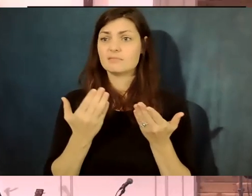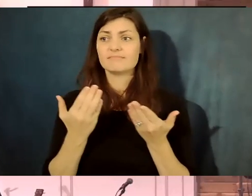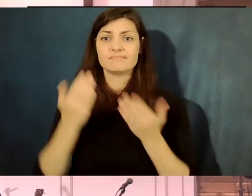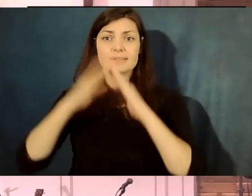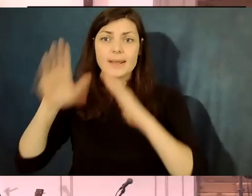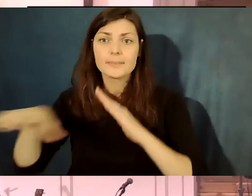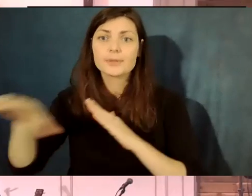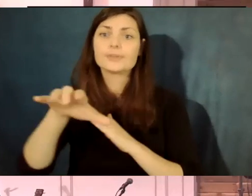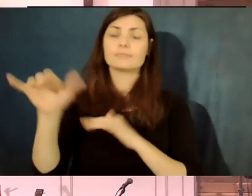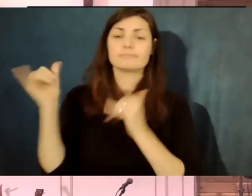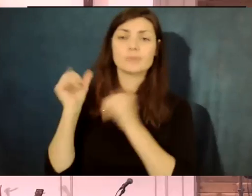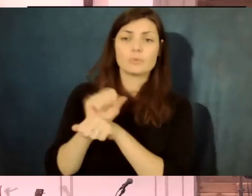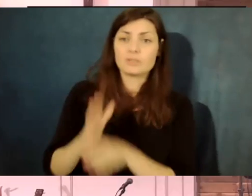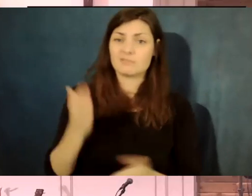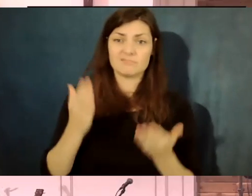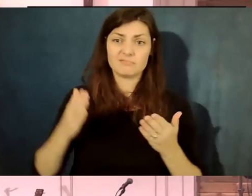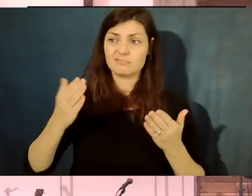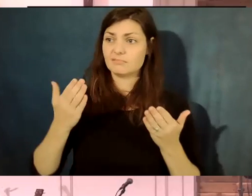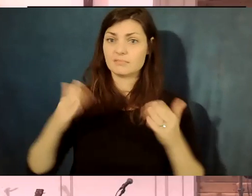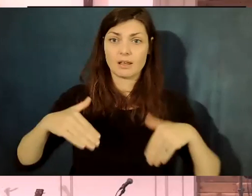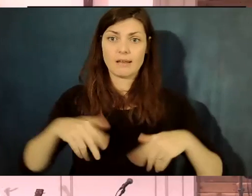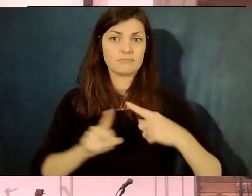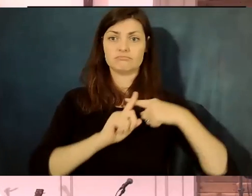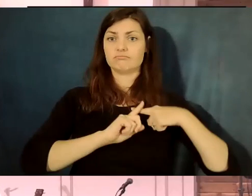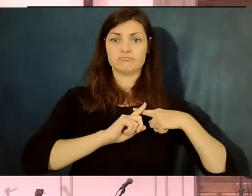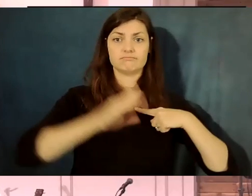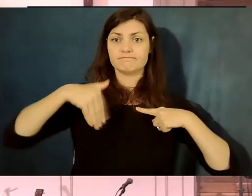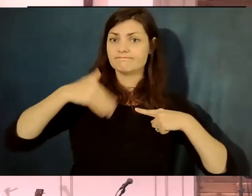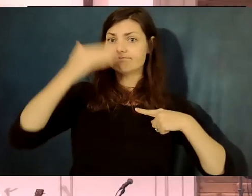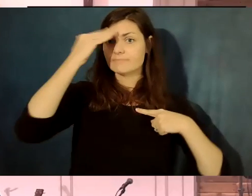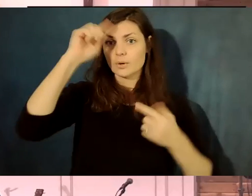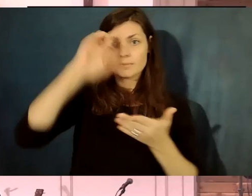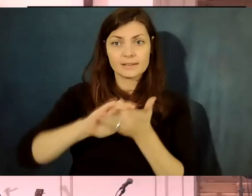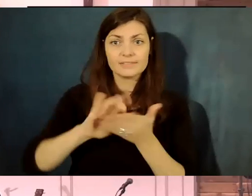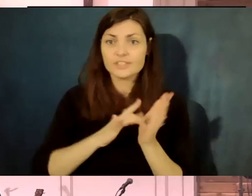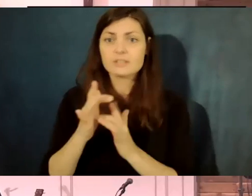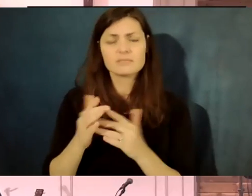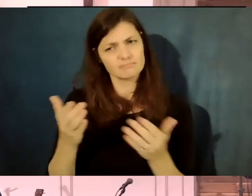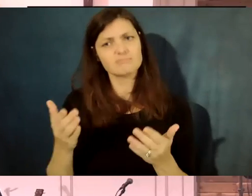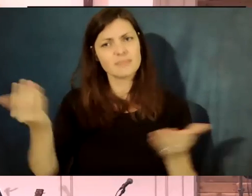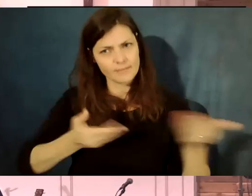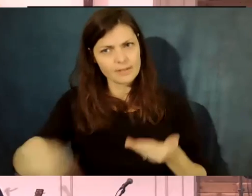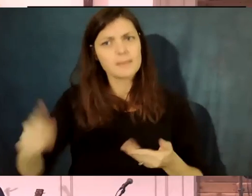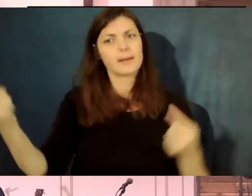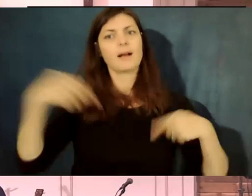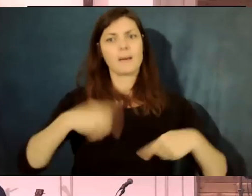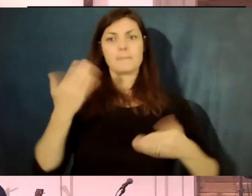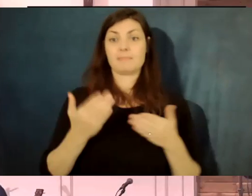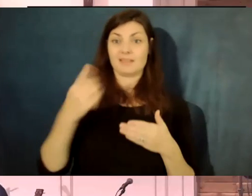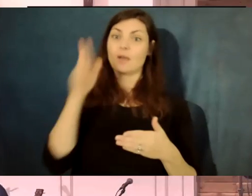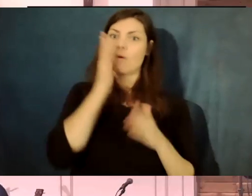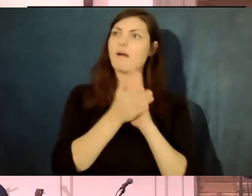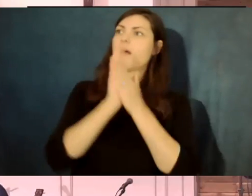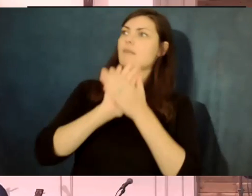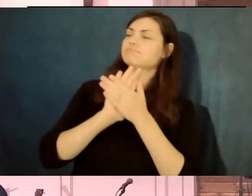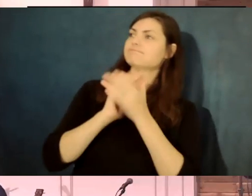love to see them, to have them worship with us, to have them come to know Jesus. So be a part of that. Last thing is,